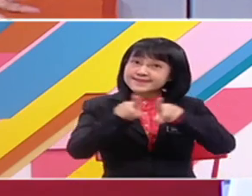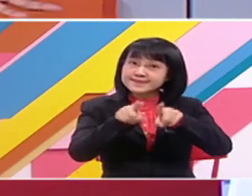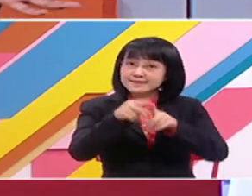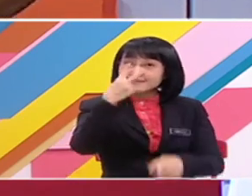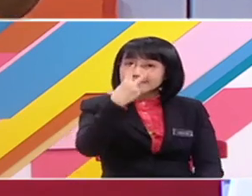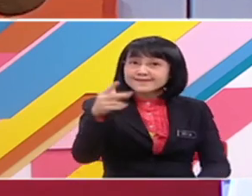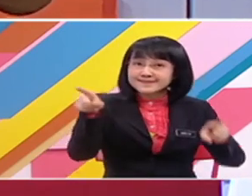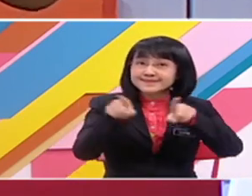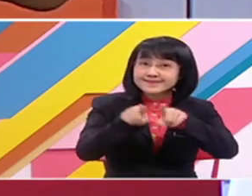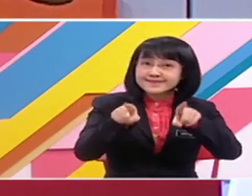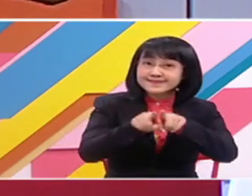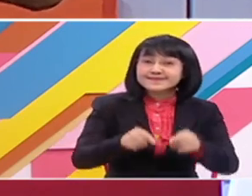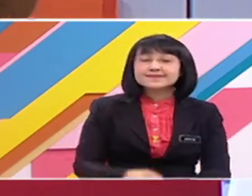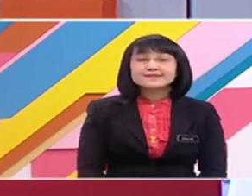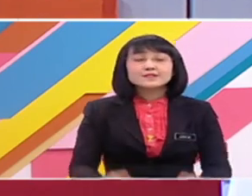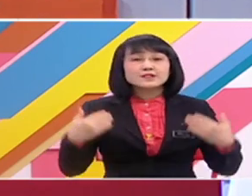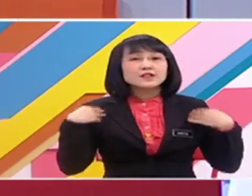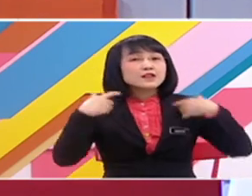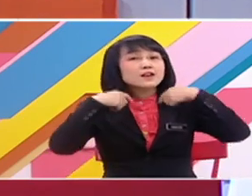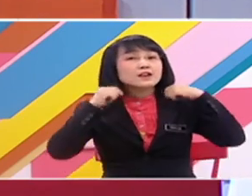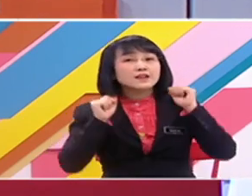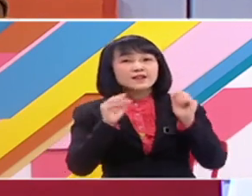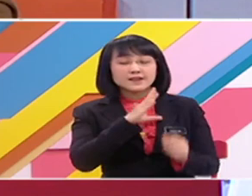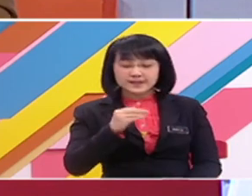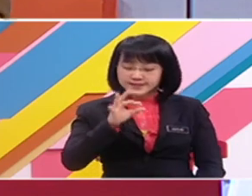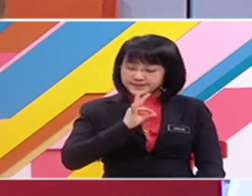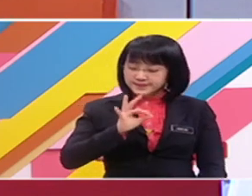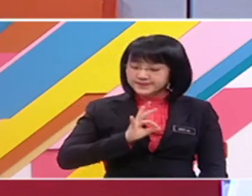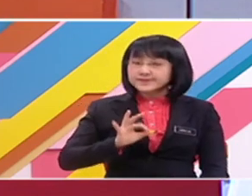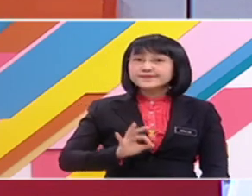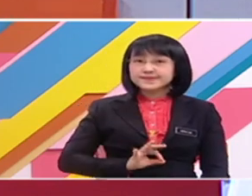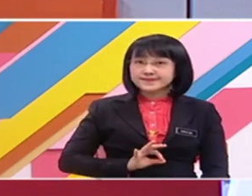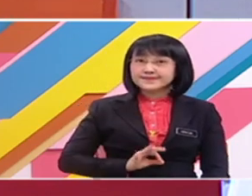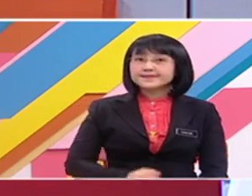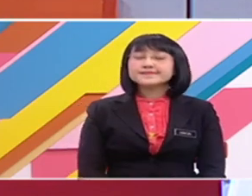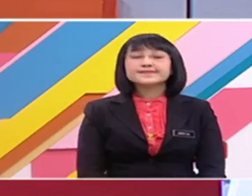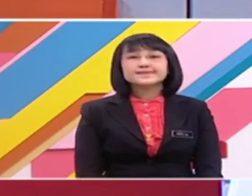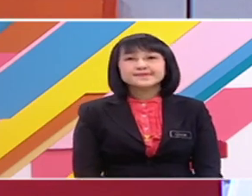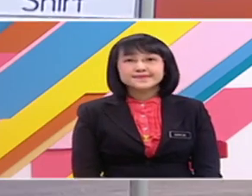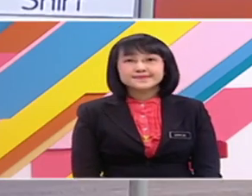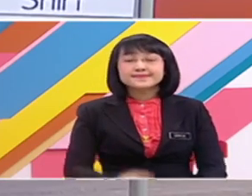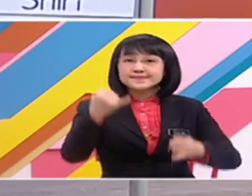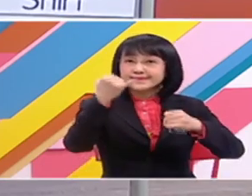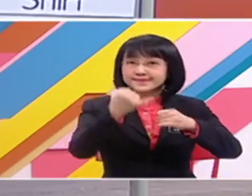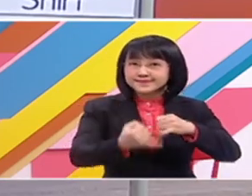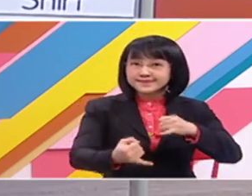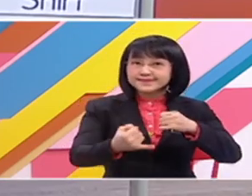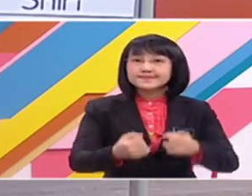characteristic, right, teacher? All right. It has a collar and also a button. Yes. Okay. Got it. All right. Mm. Okay. And the last one